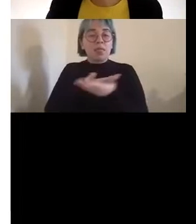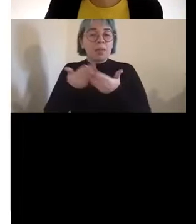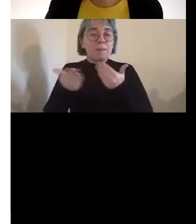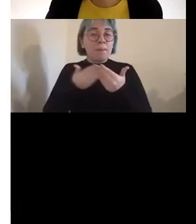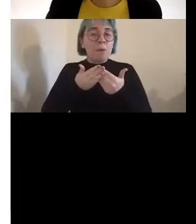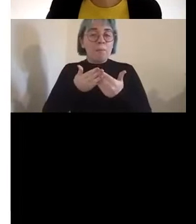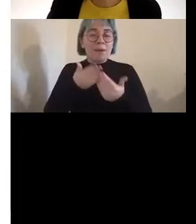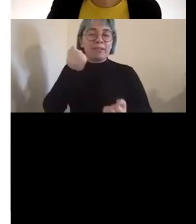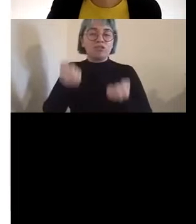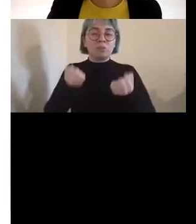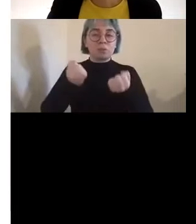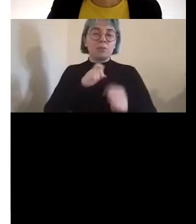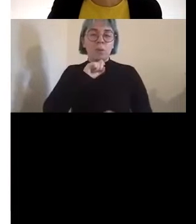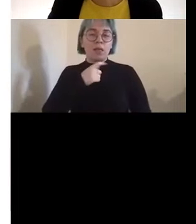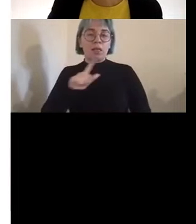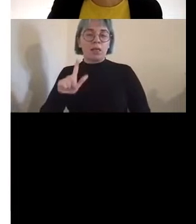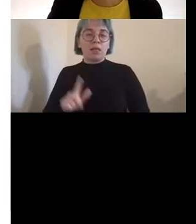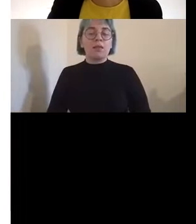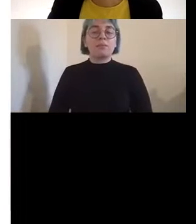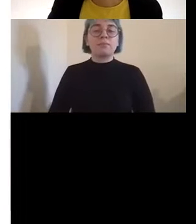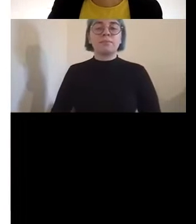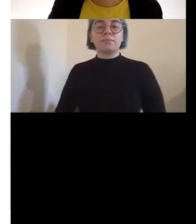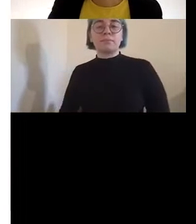the judgments, because